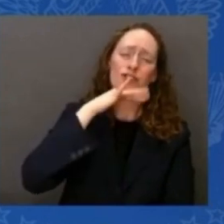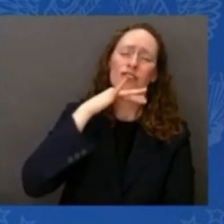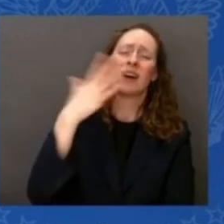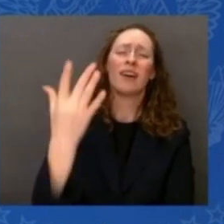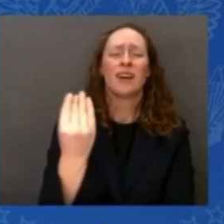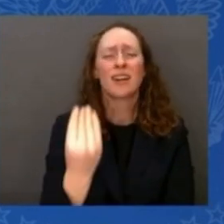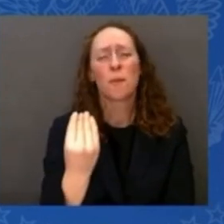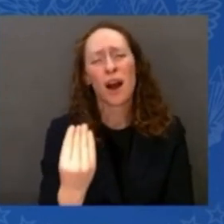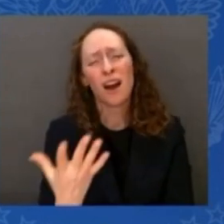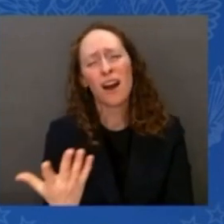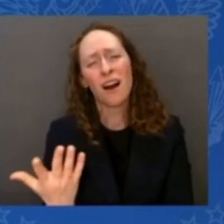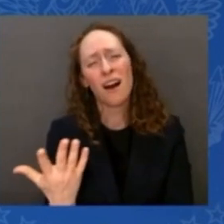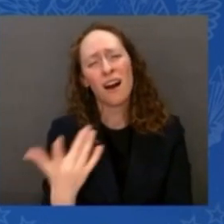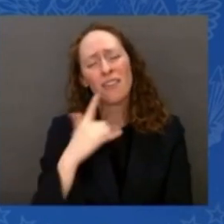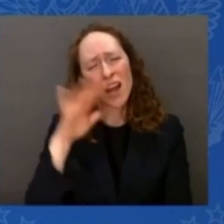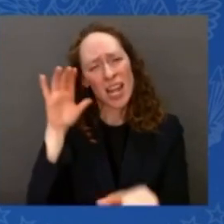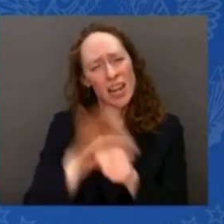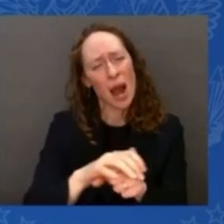it.